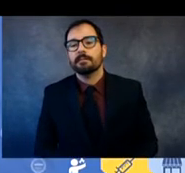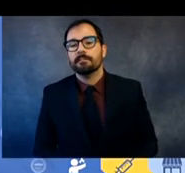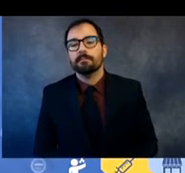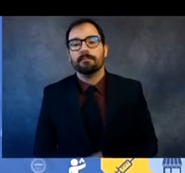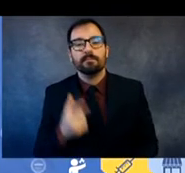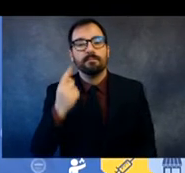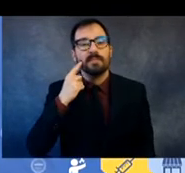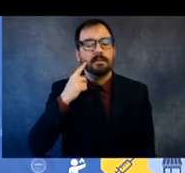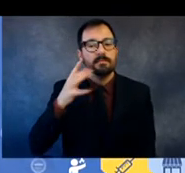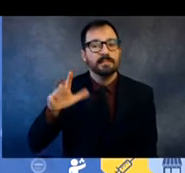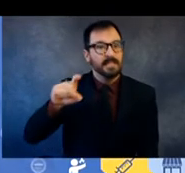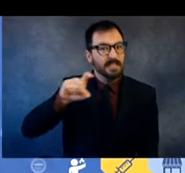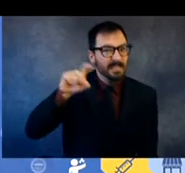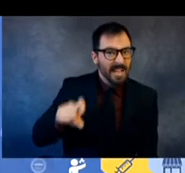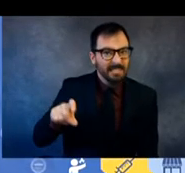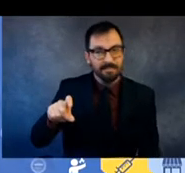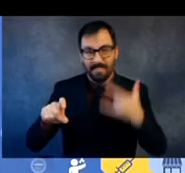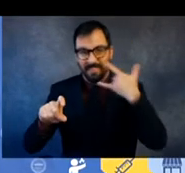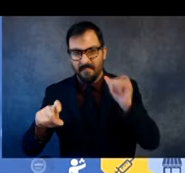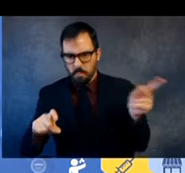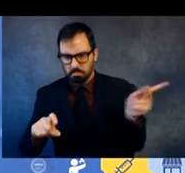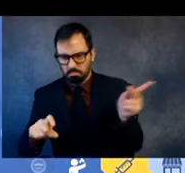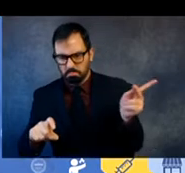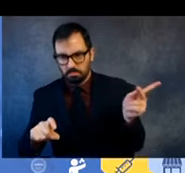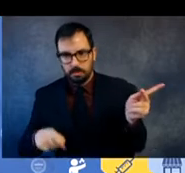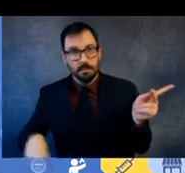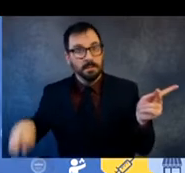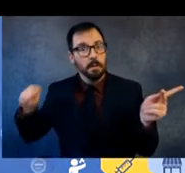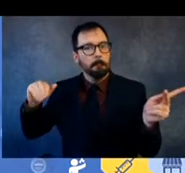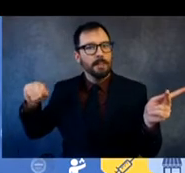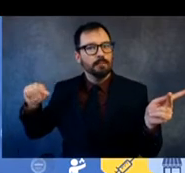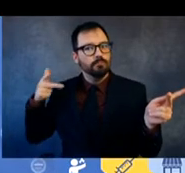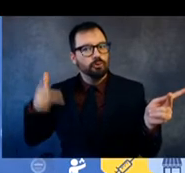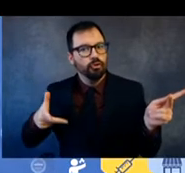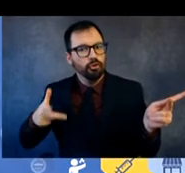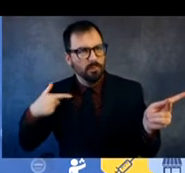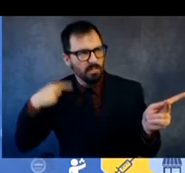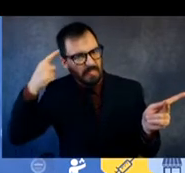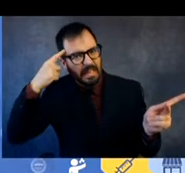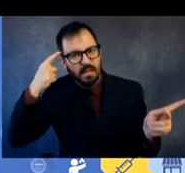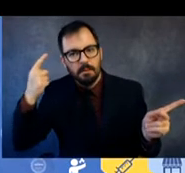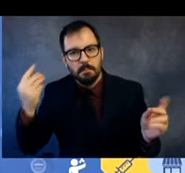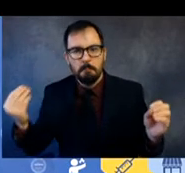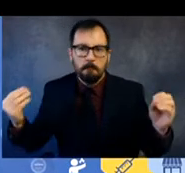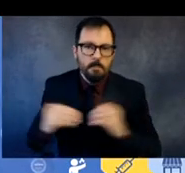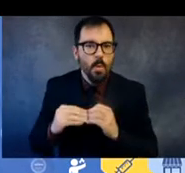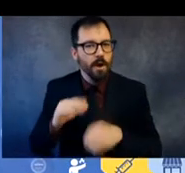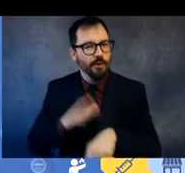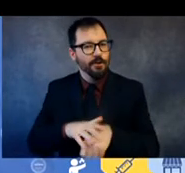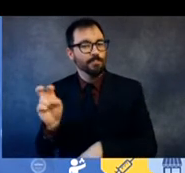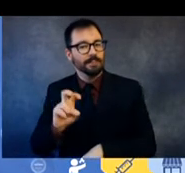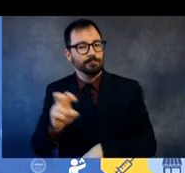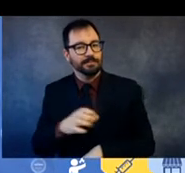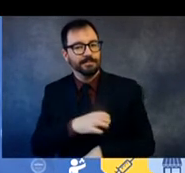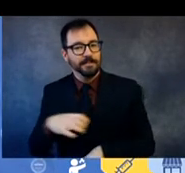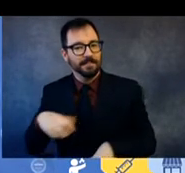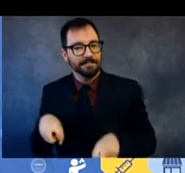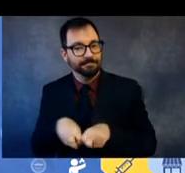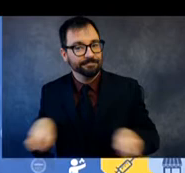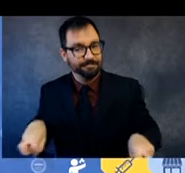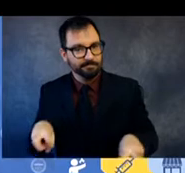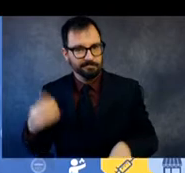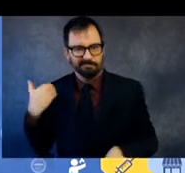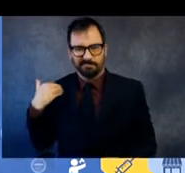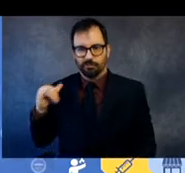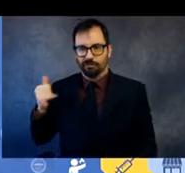California, Massachusetts has more members on the Transportation Committee as of January than any other state in the union. So that's